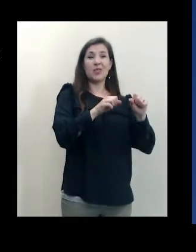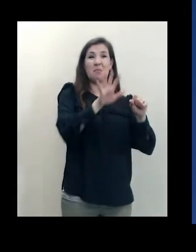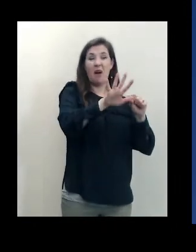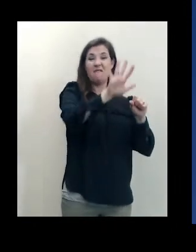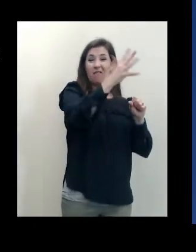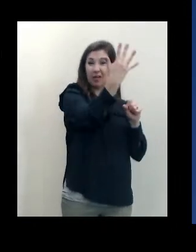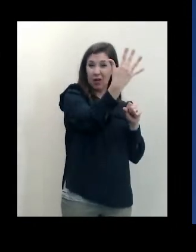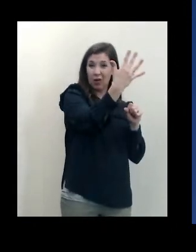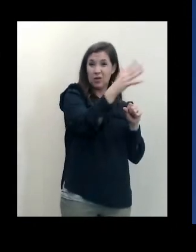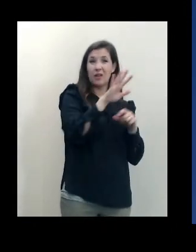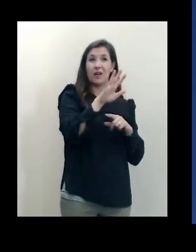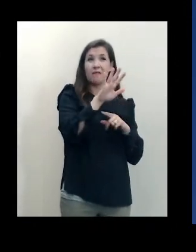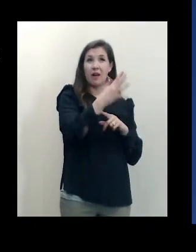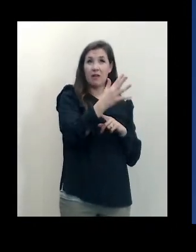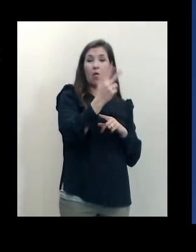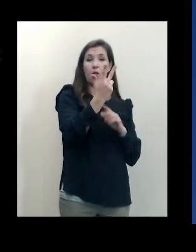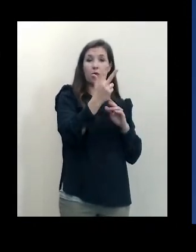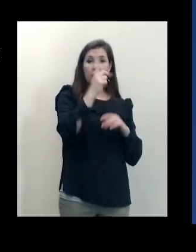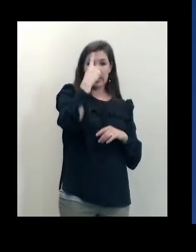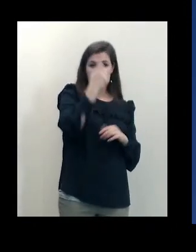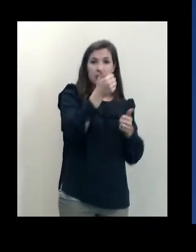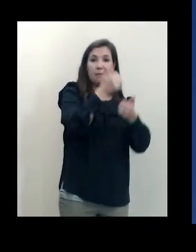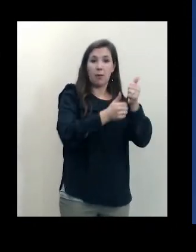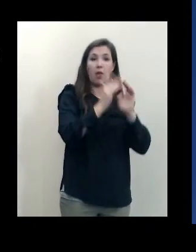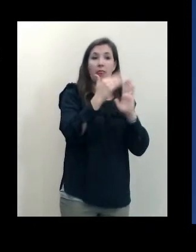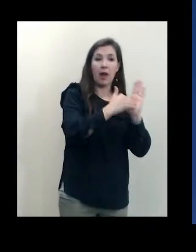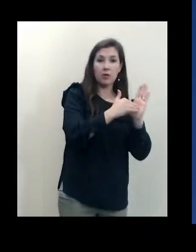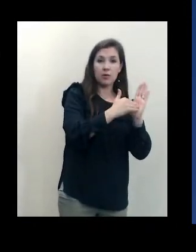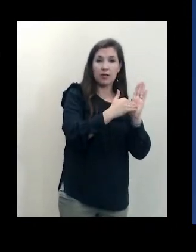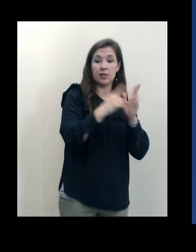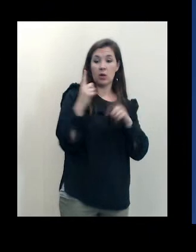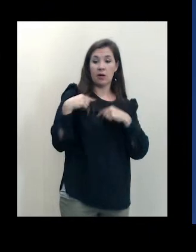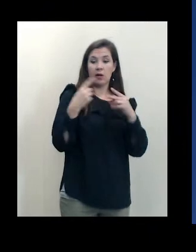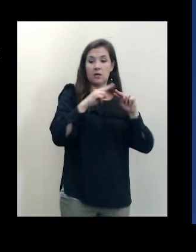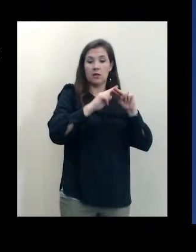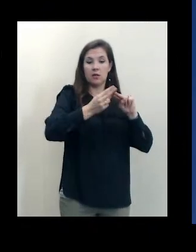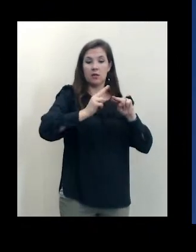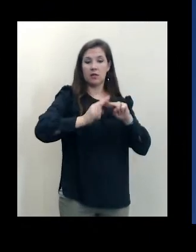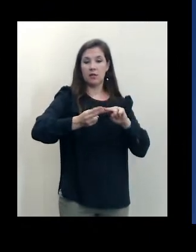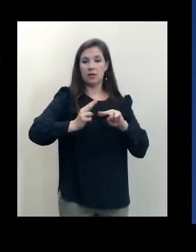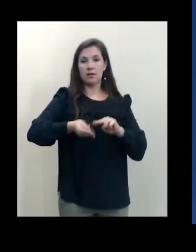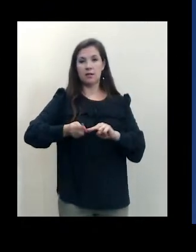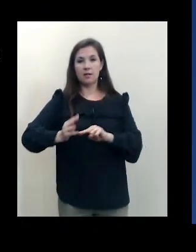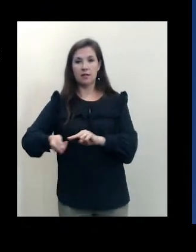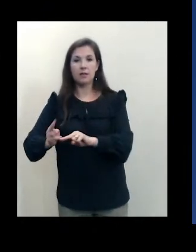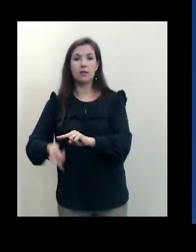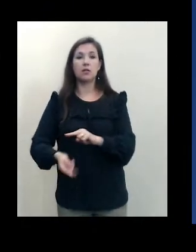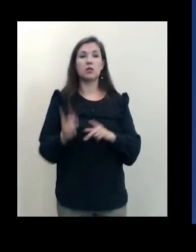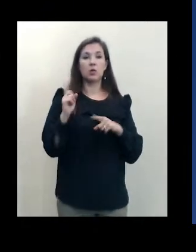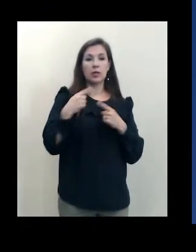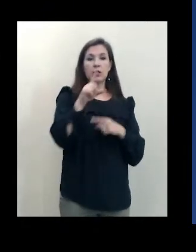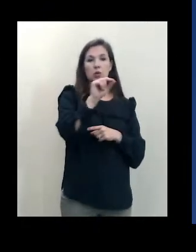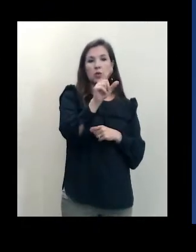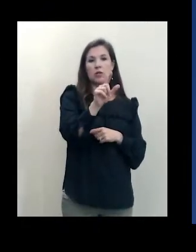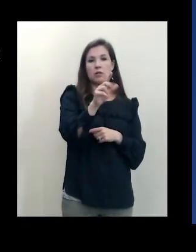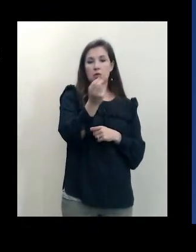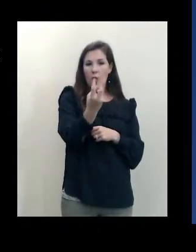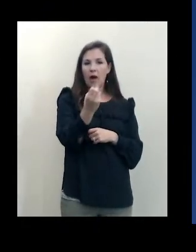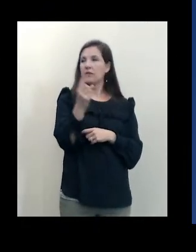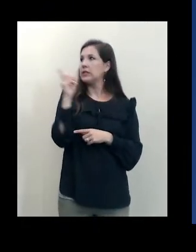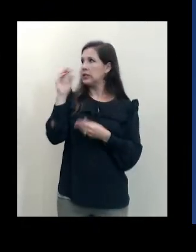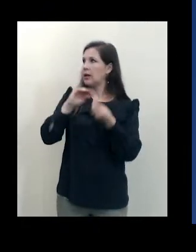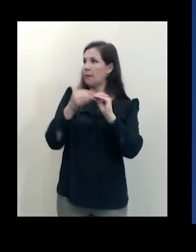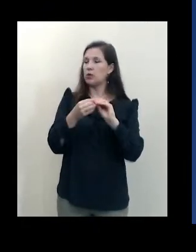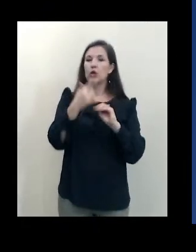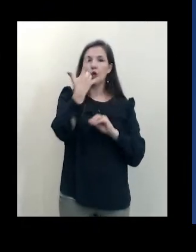it was $5.03 per thousand. So we've actually dropped it since 2012. And here's the numbers to